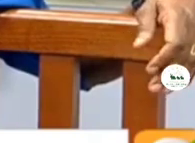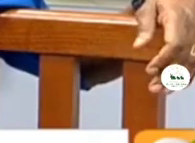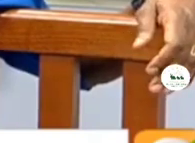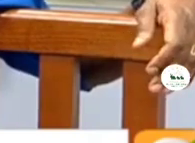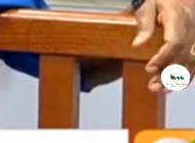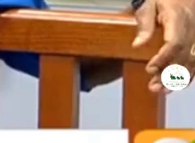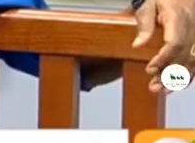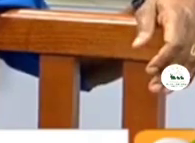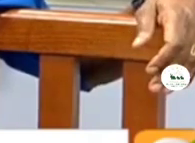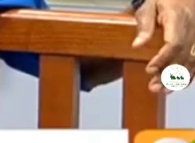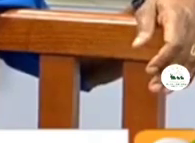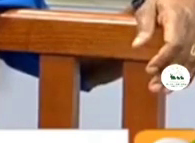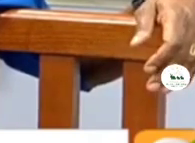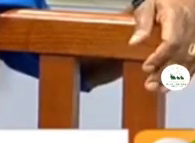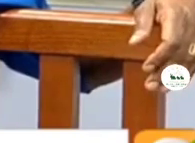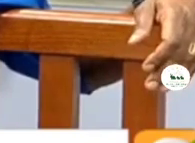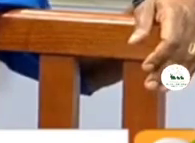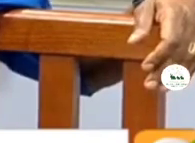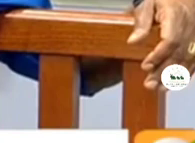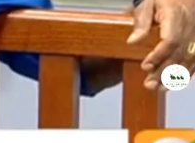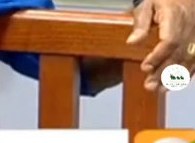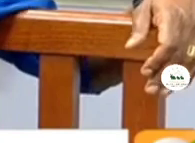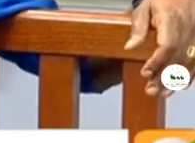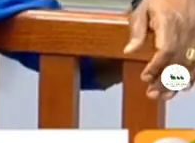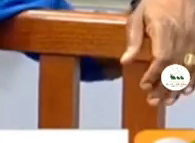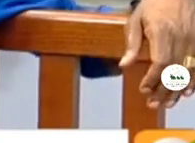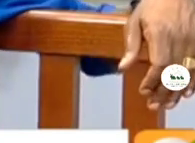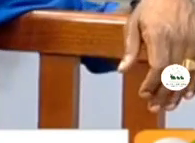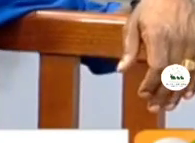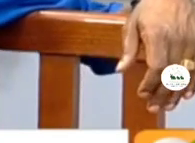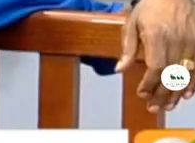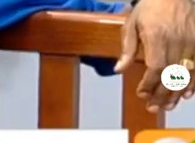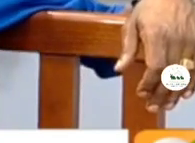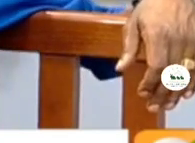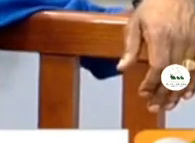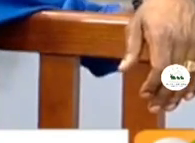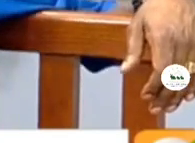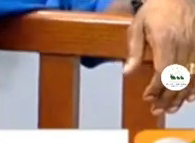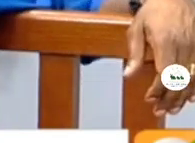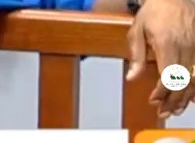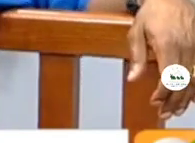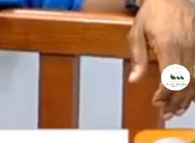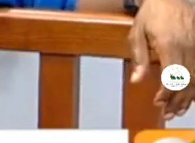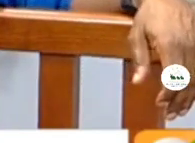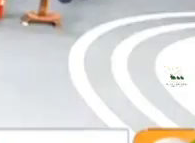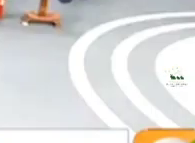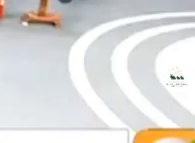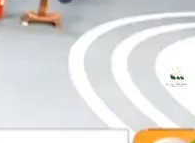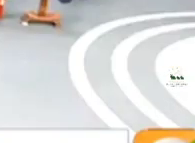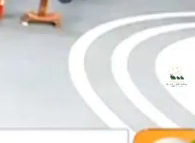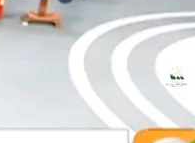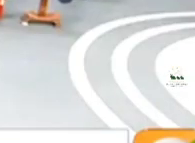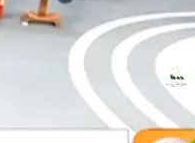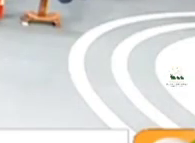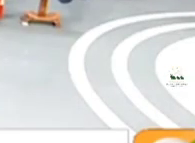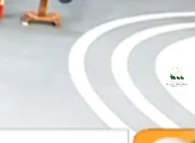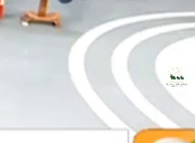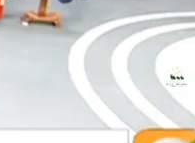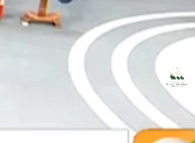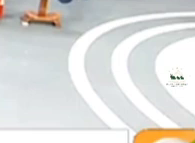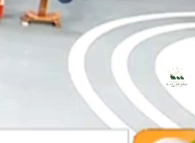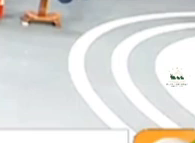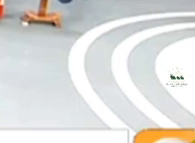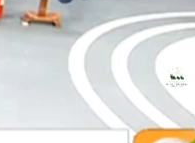Yeah. Do we have to reset our brains? Is that what we're going to have to do? Just reset? This kind of engagement that we are